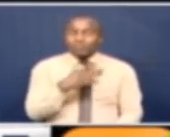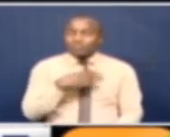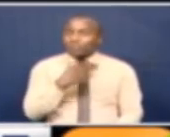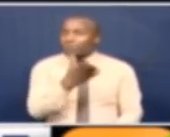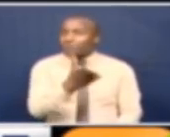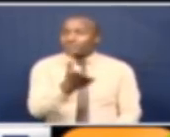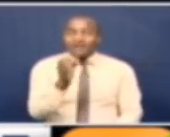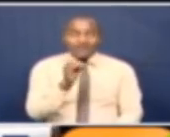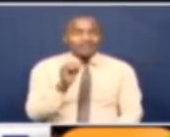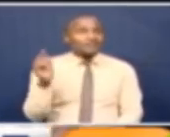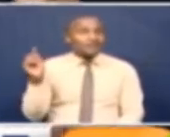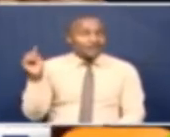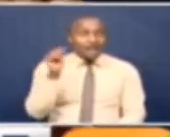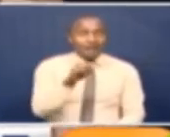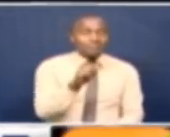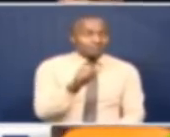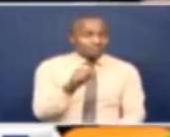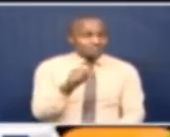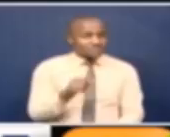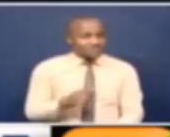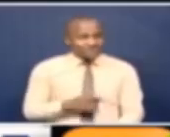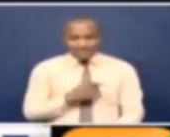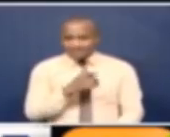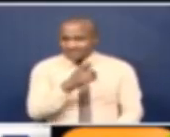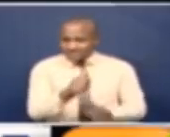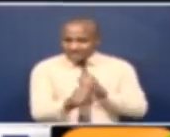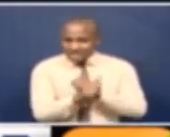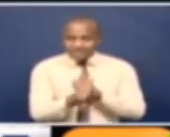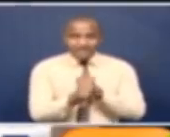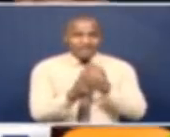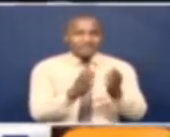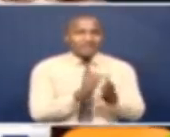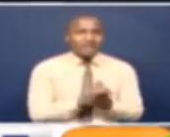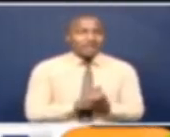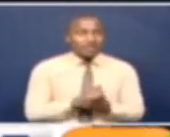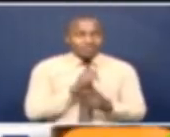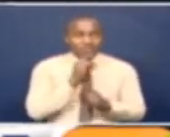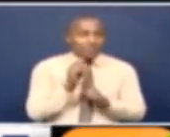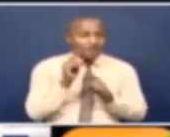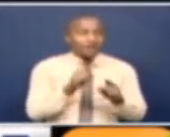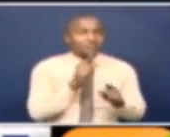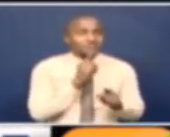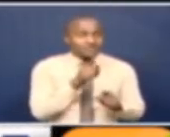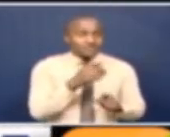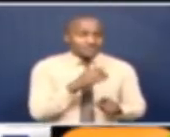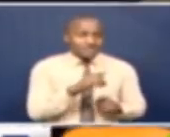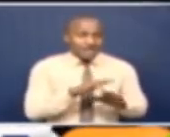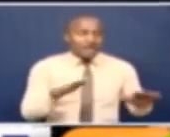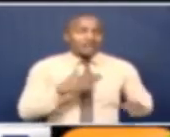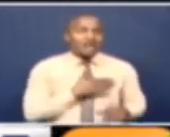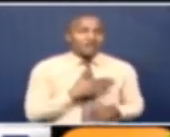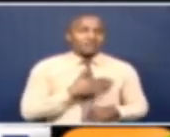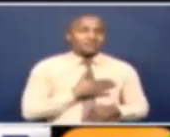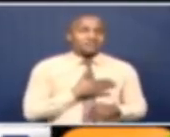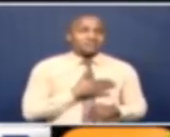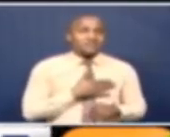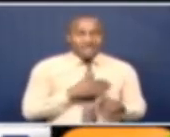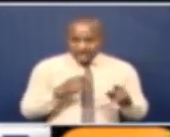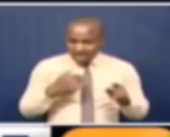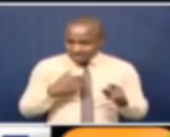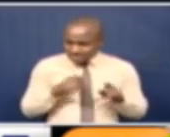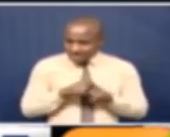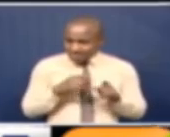here. There's a danger of adverse possession. These guys will come and claim that this is our land. There's also an issue